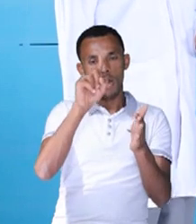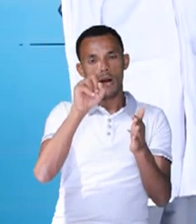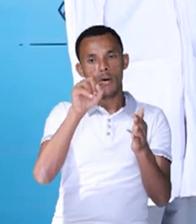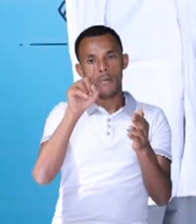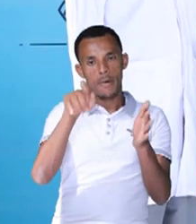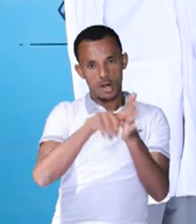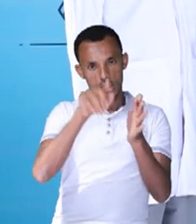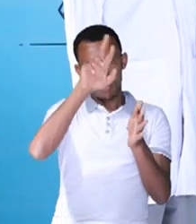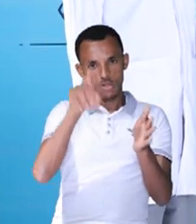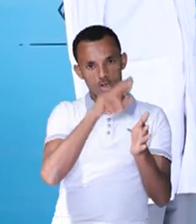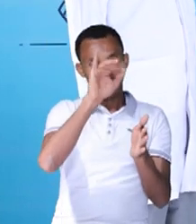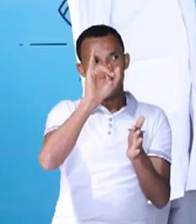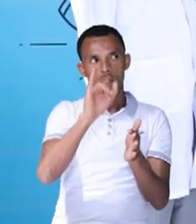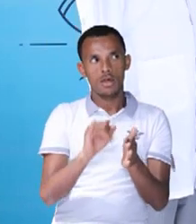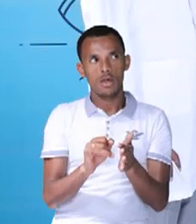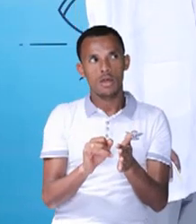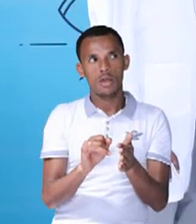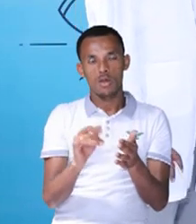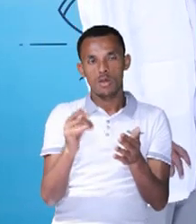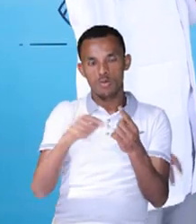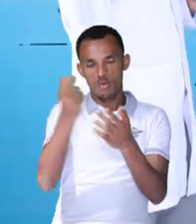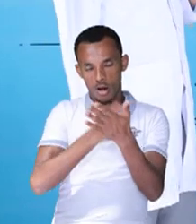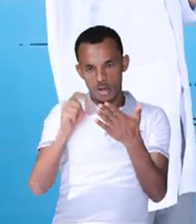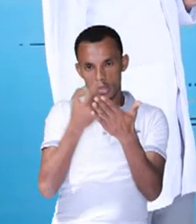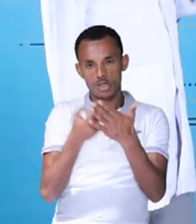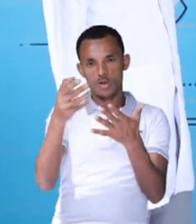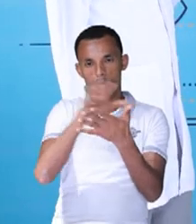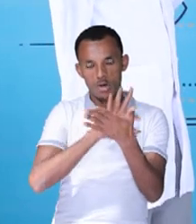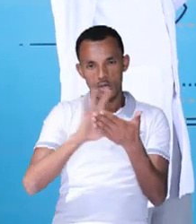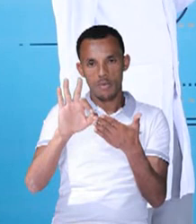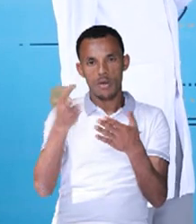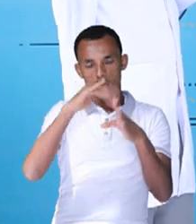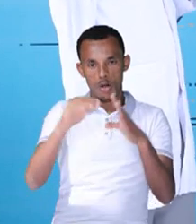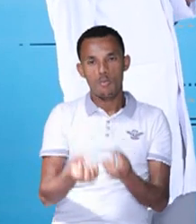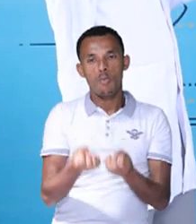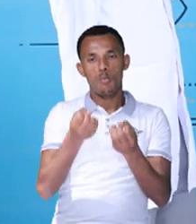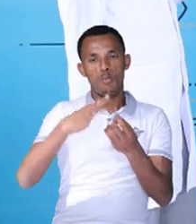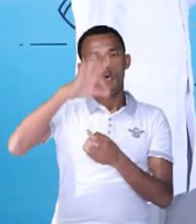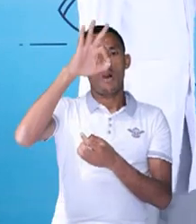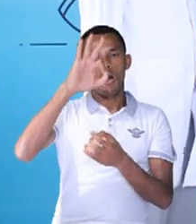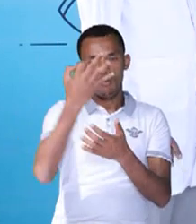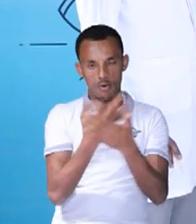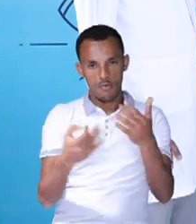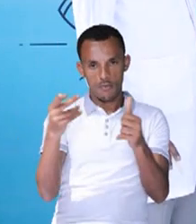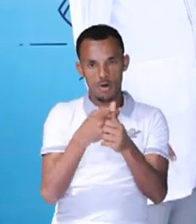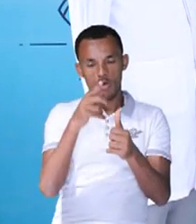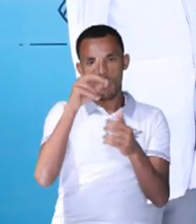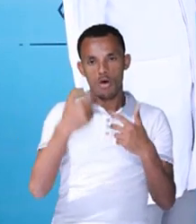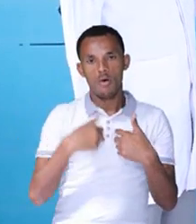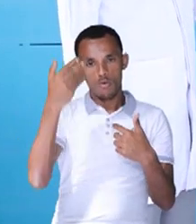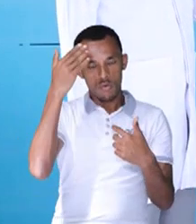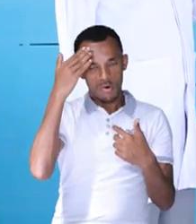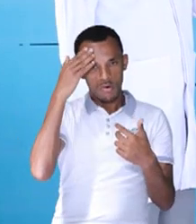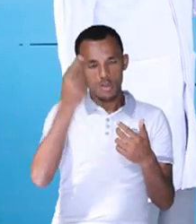root 3i. To write these complex numbers in polar form, first you have to